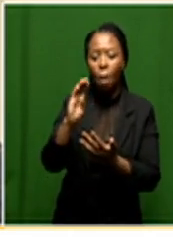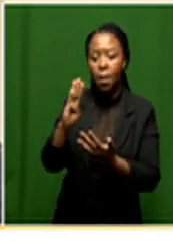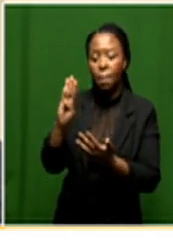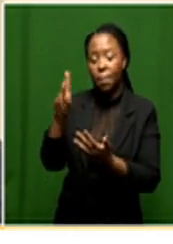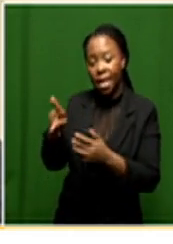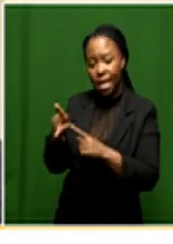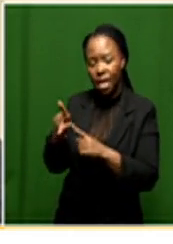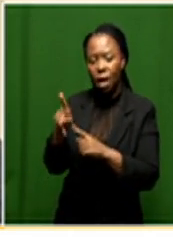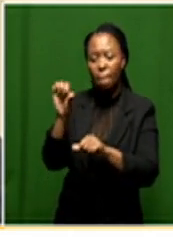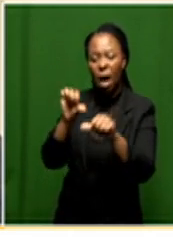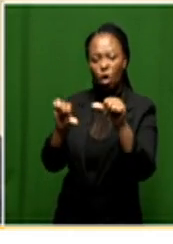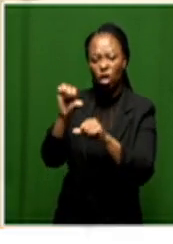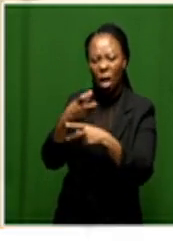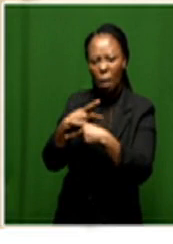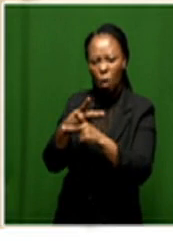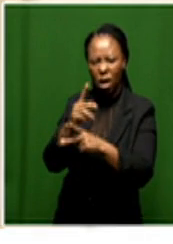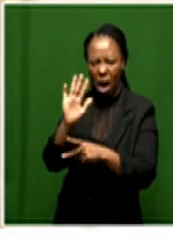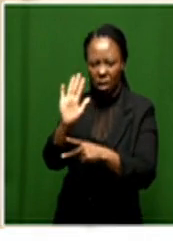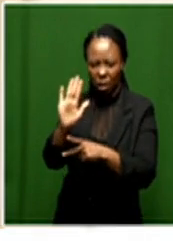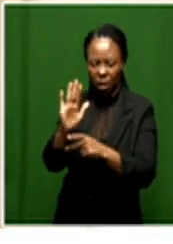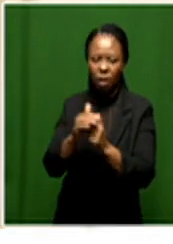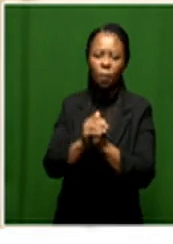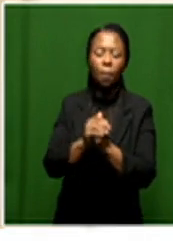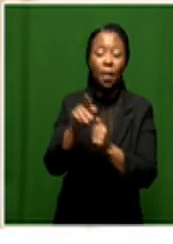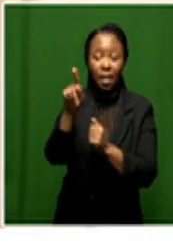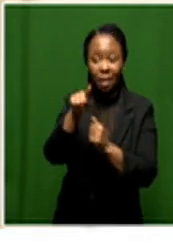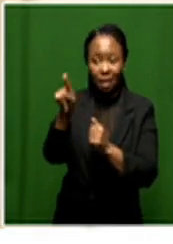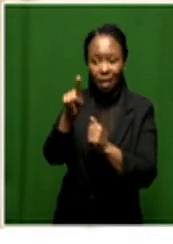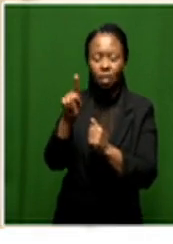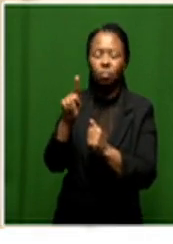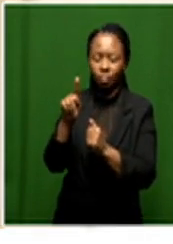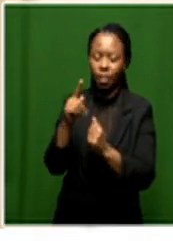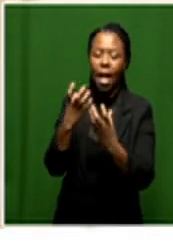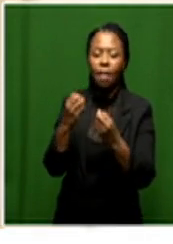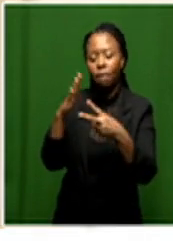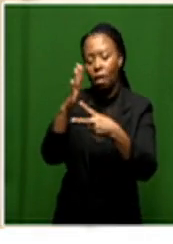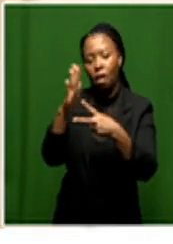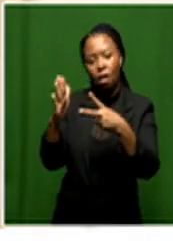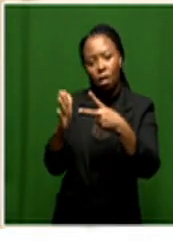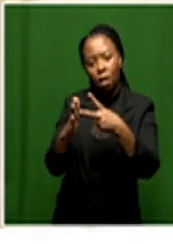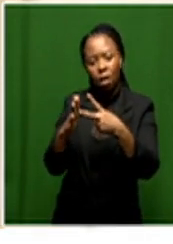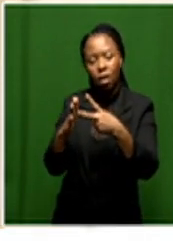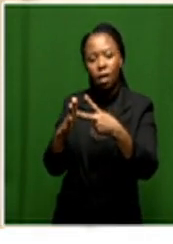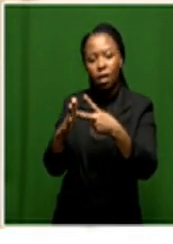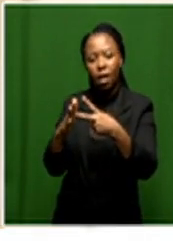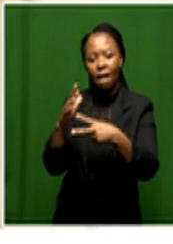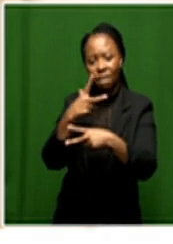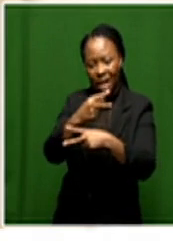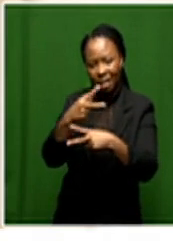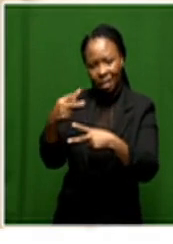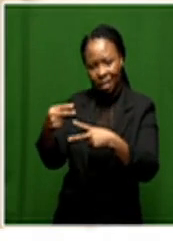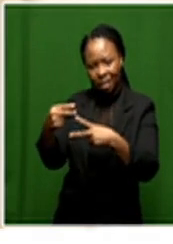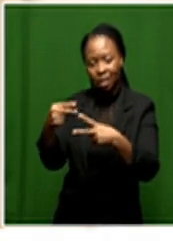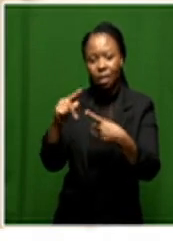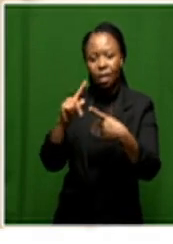Approved Biological Products. They do have two types of vaccine. They have the